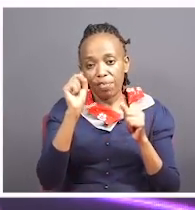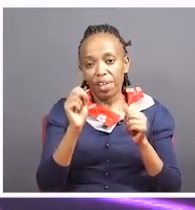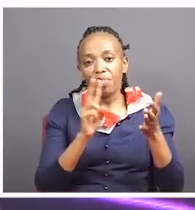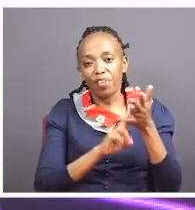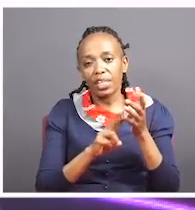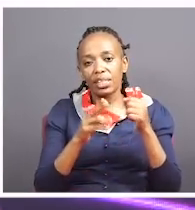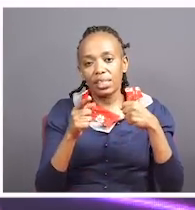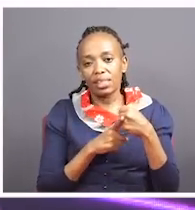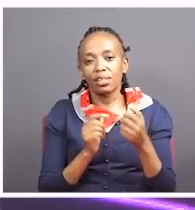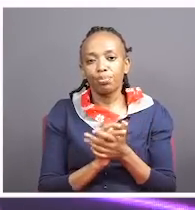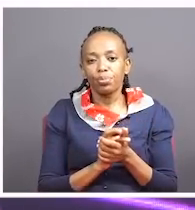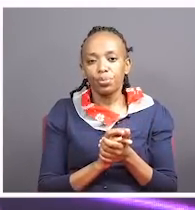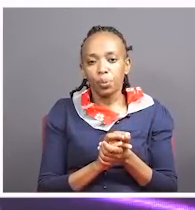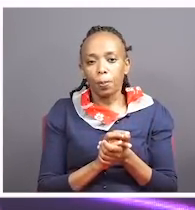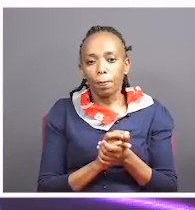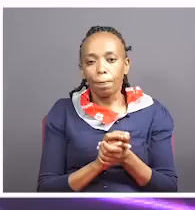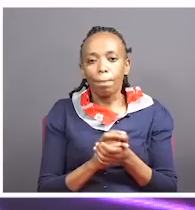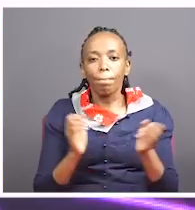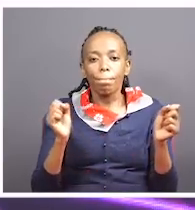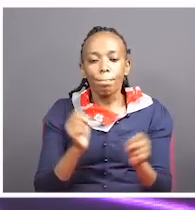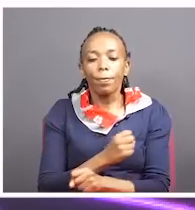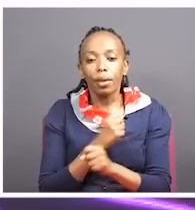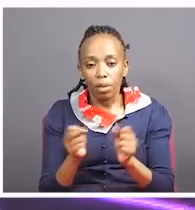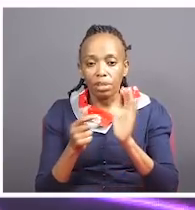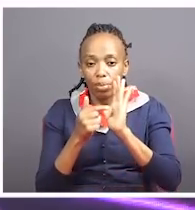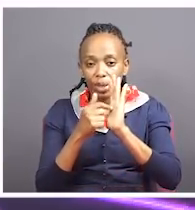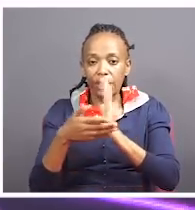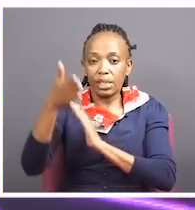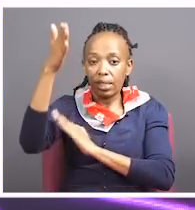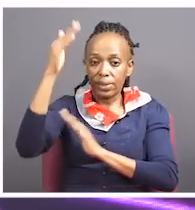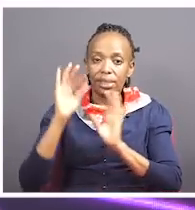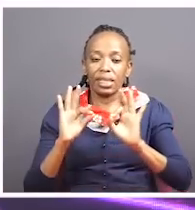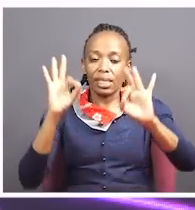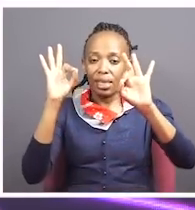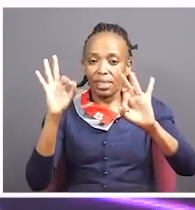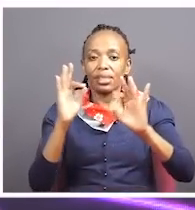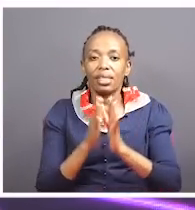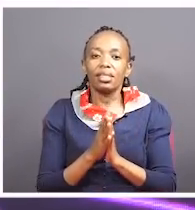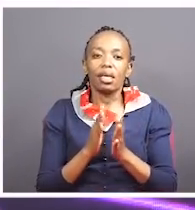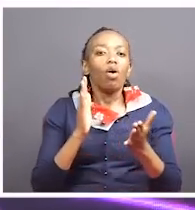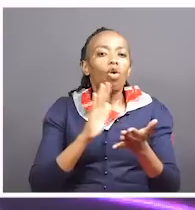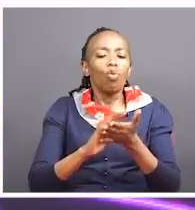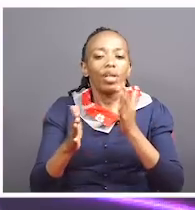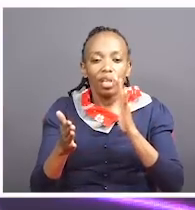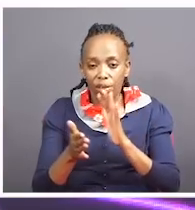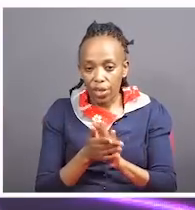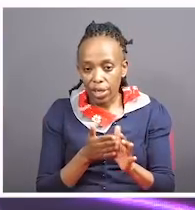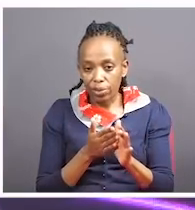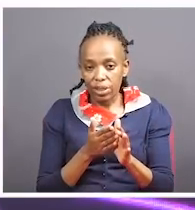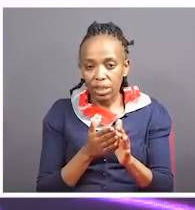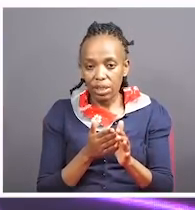chapter number 5 and verse number 6. You cannot radiate God's excellence without